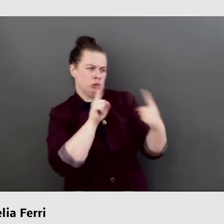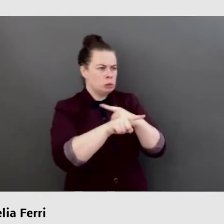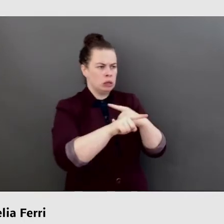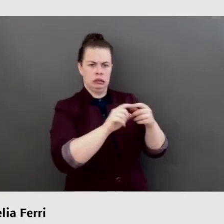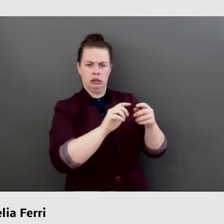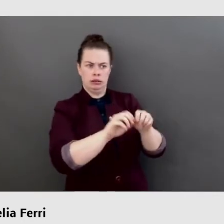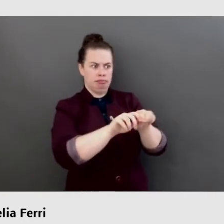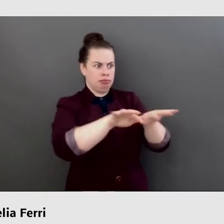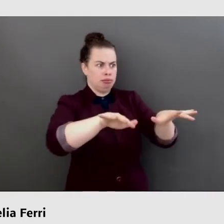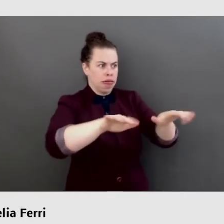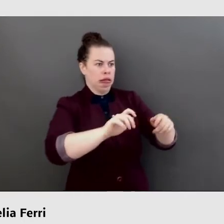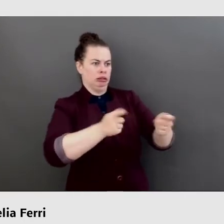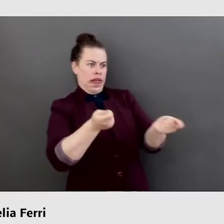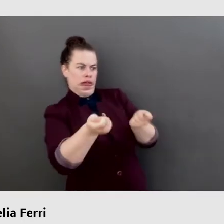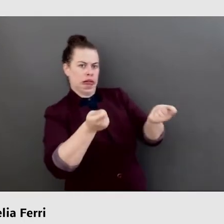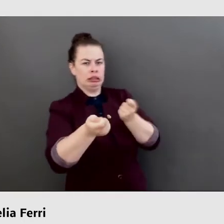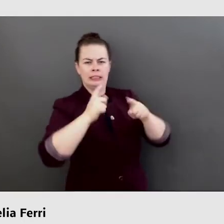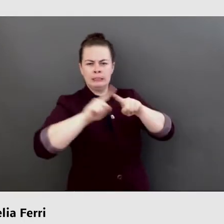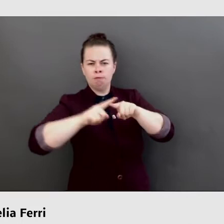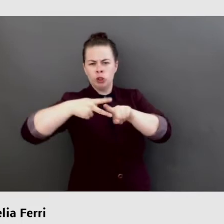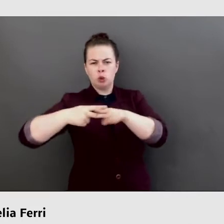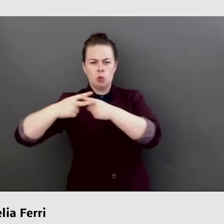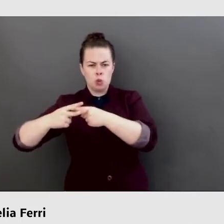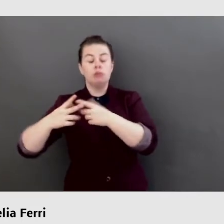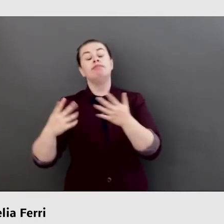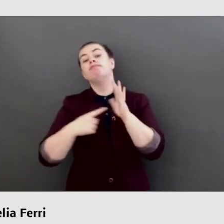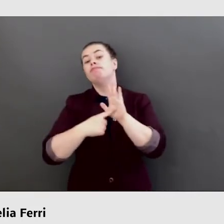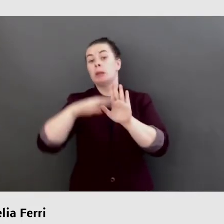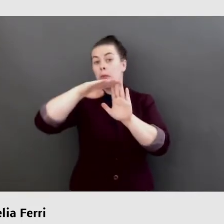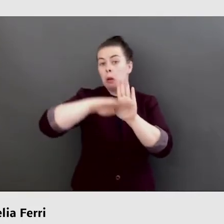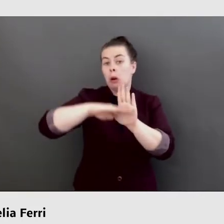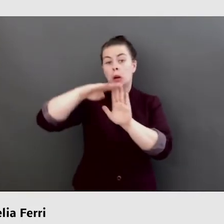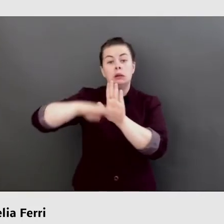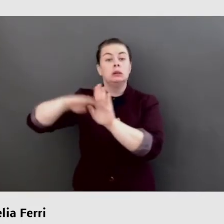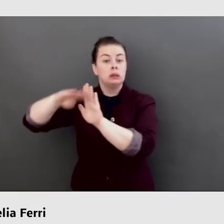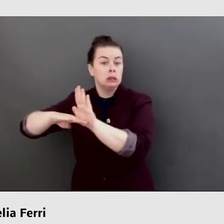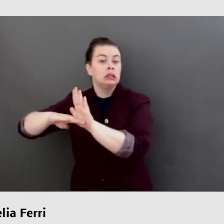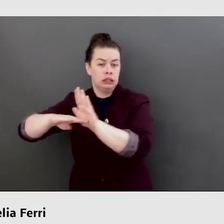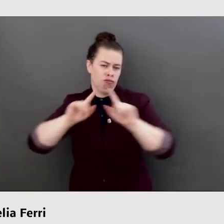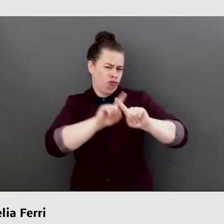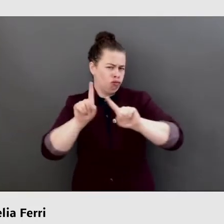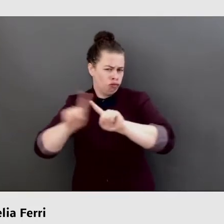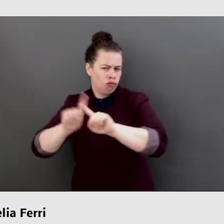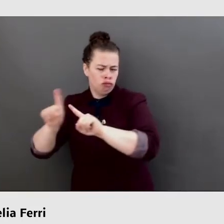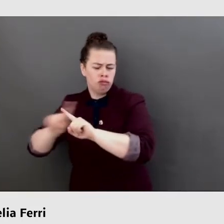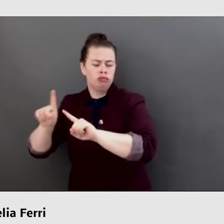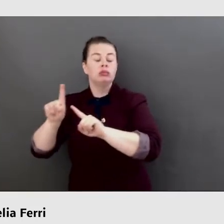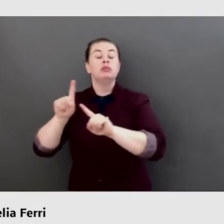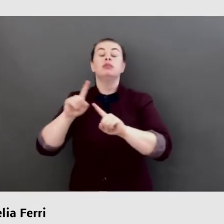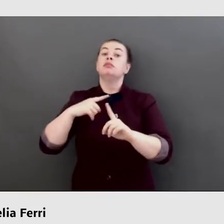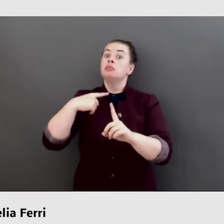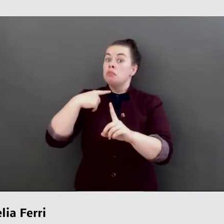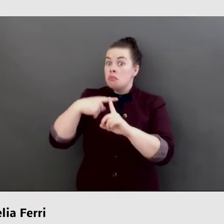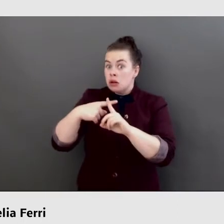fight the COVID-19 pandemic. Many policy instruments have